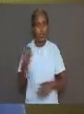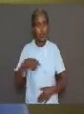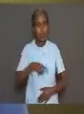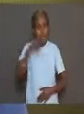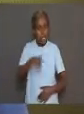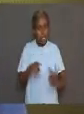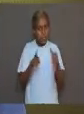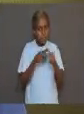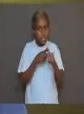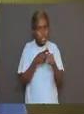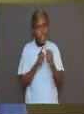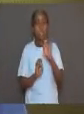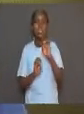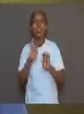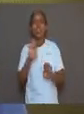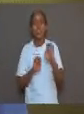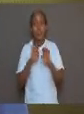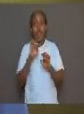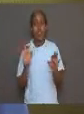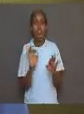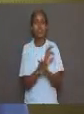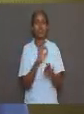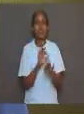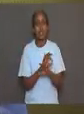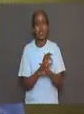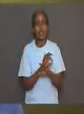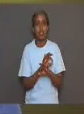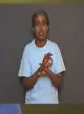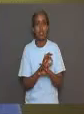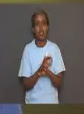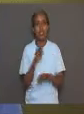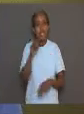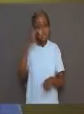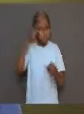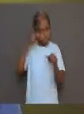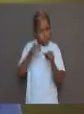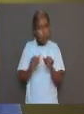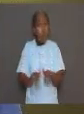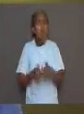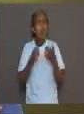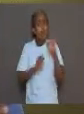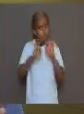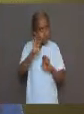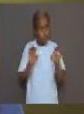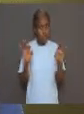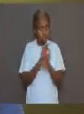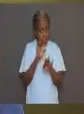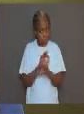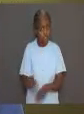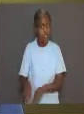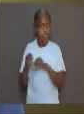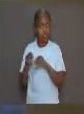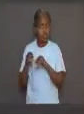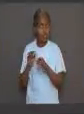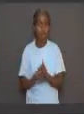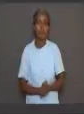must first evaluate the function. Can you recall how to evaluate functions, students?